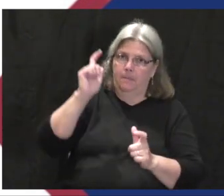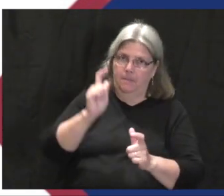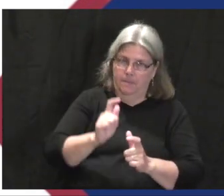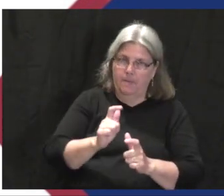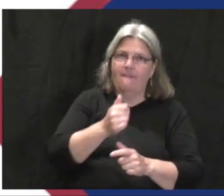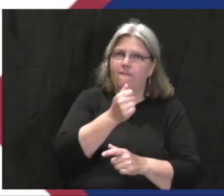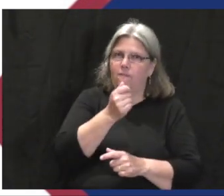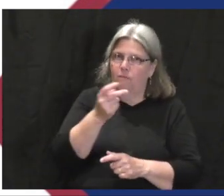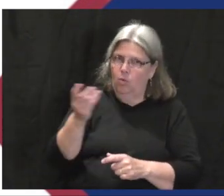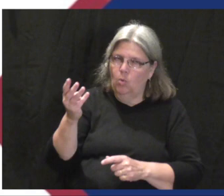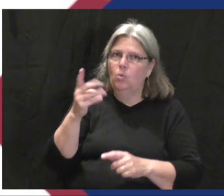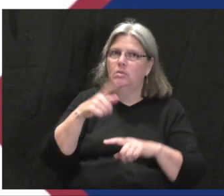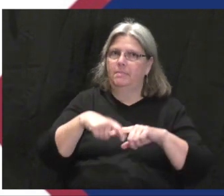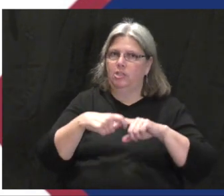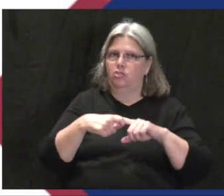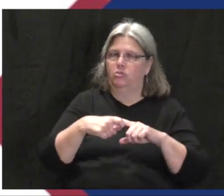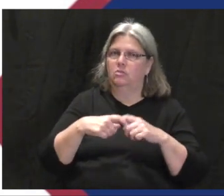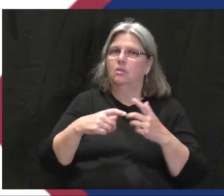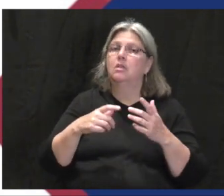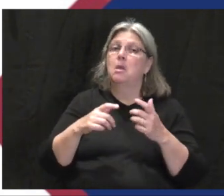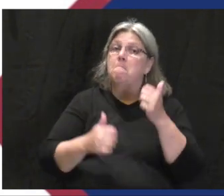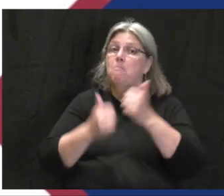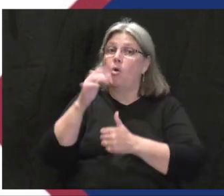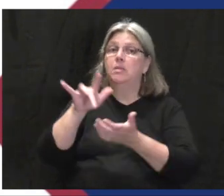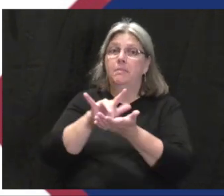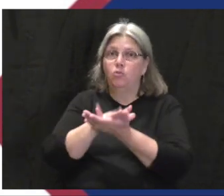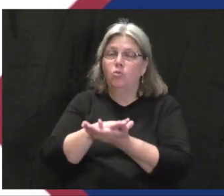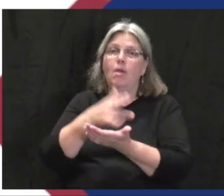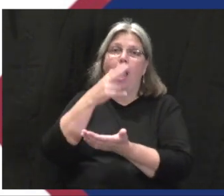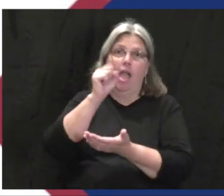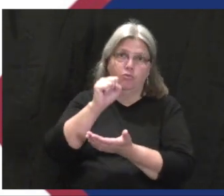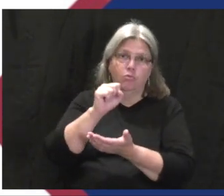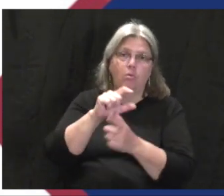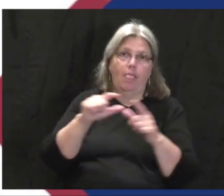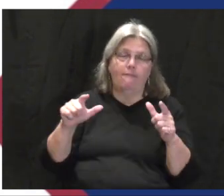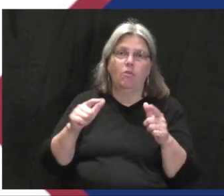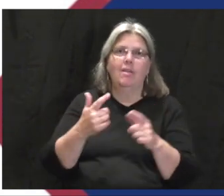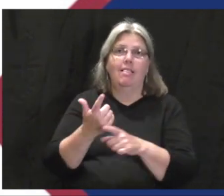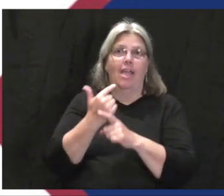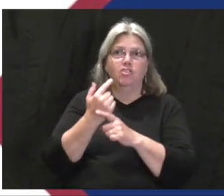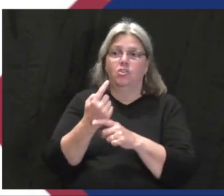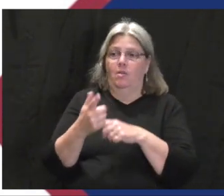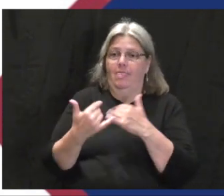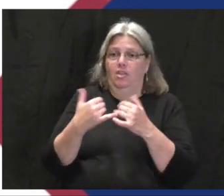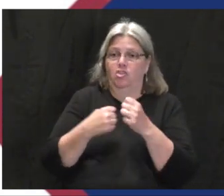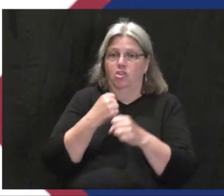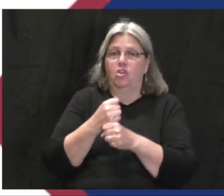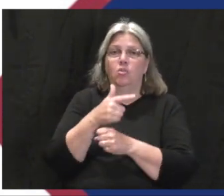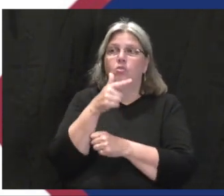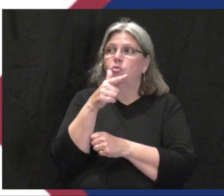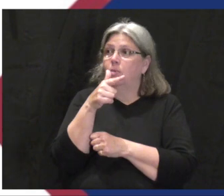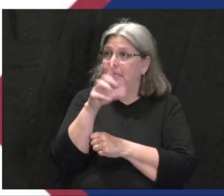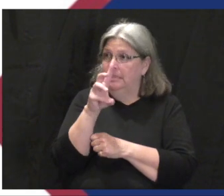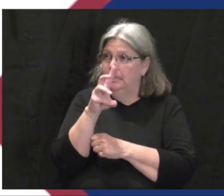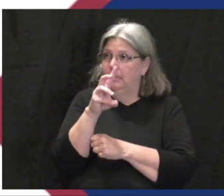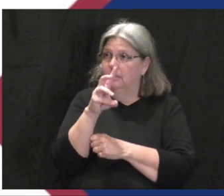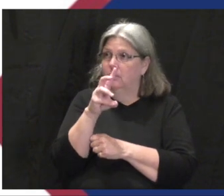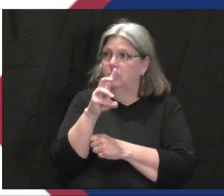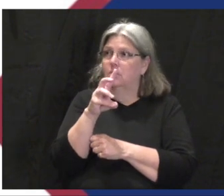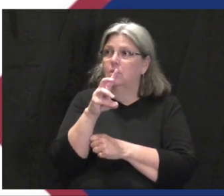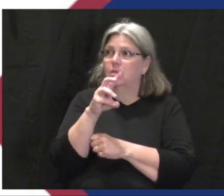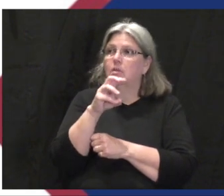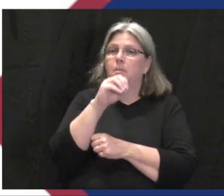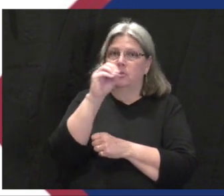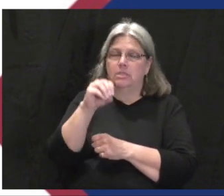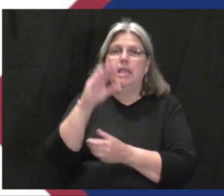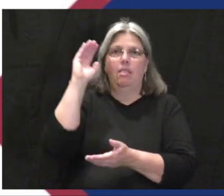school levels, I think the high school drop between last year and this year, we have 46% fewer suspensions. That includes